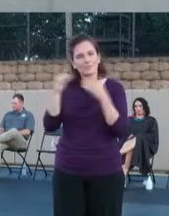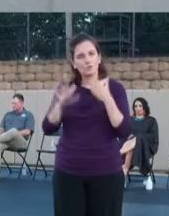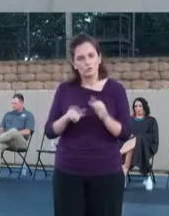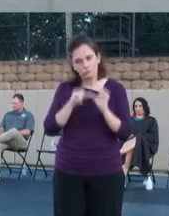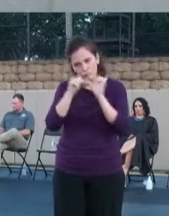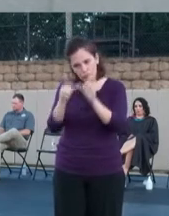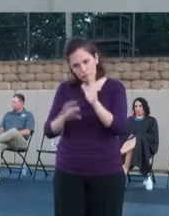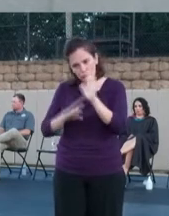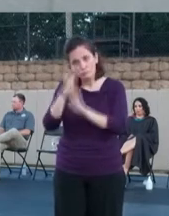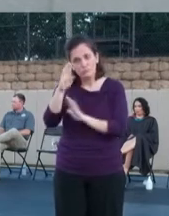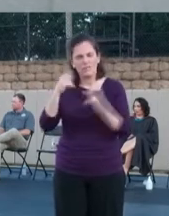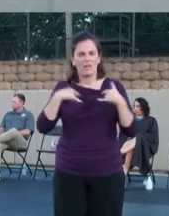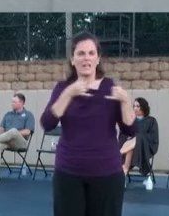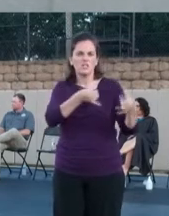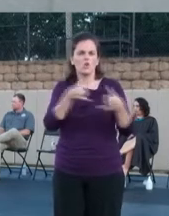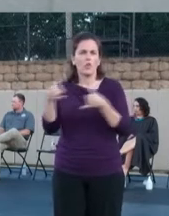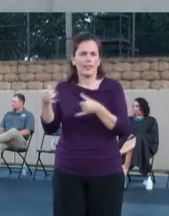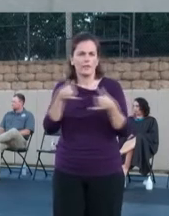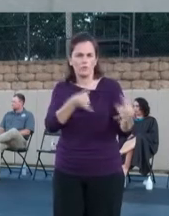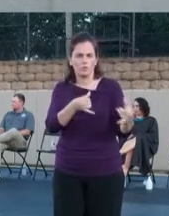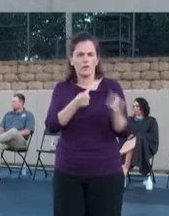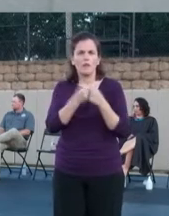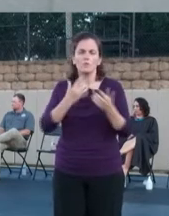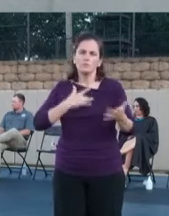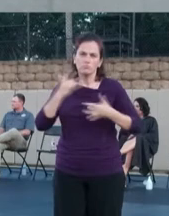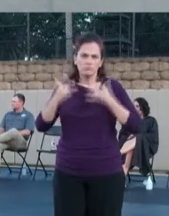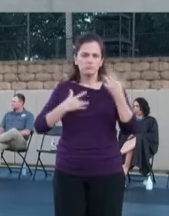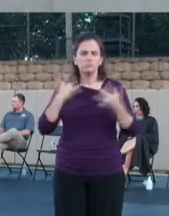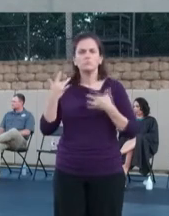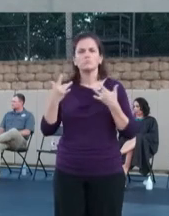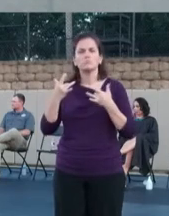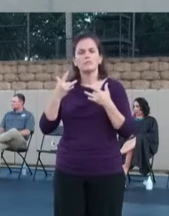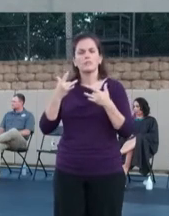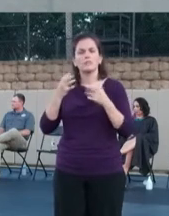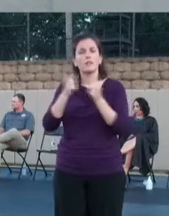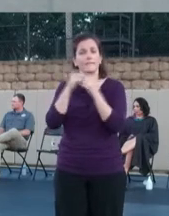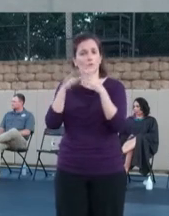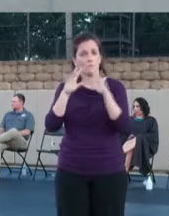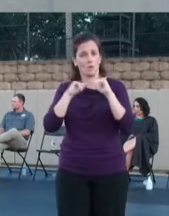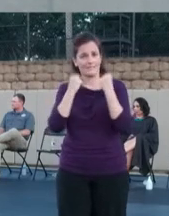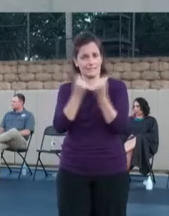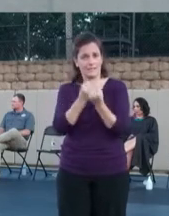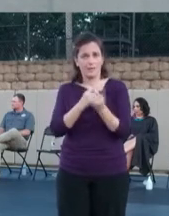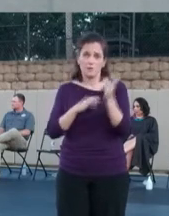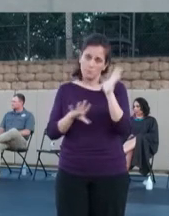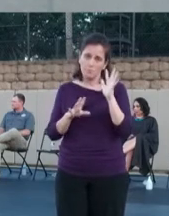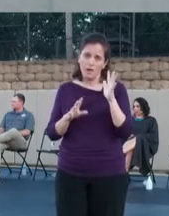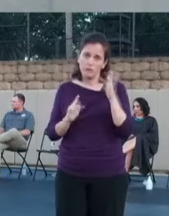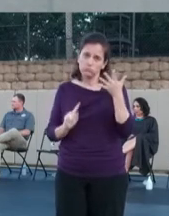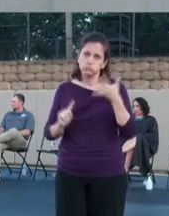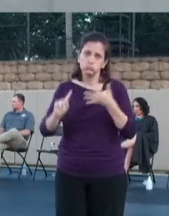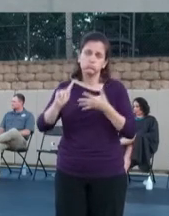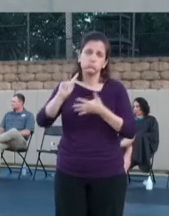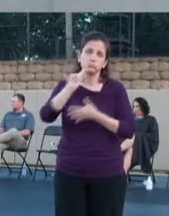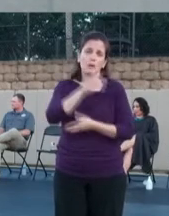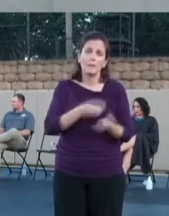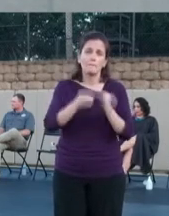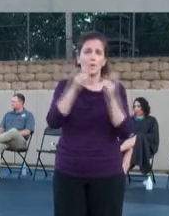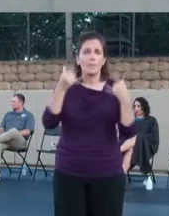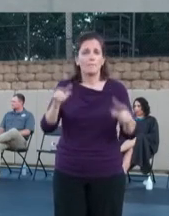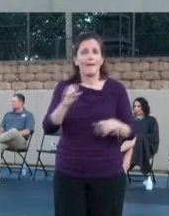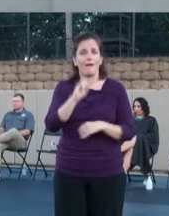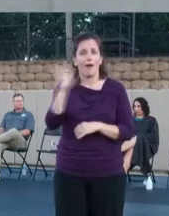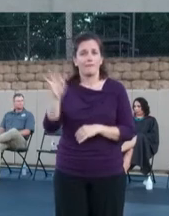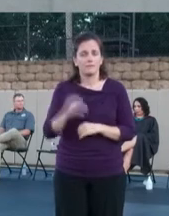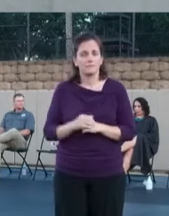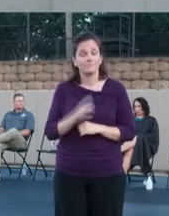a cheerleader, I got to experience the excitement as the football team made history by going further than they ever had in the playoffs.